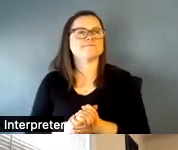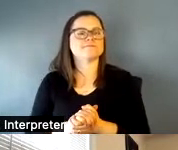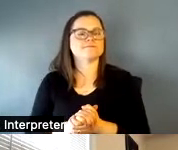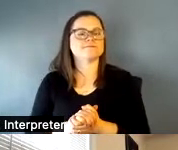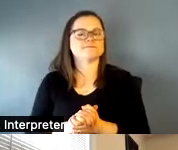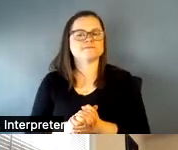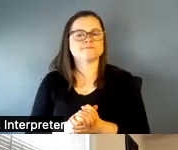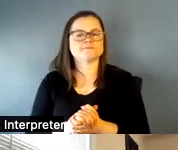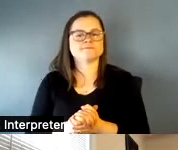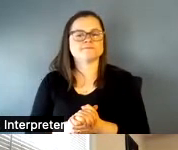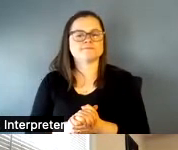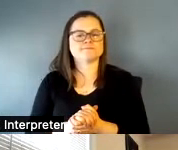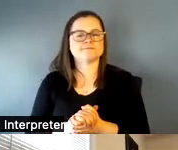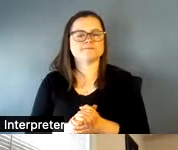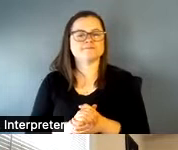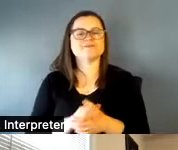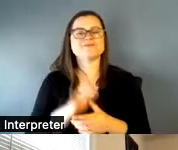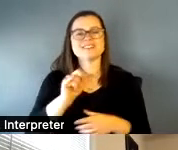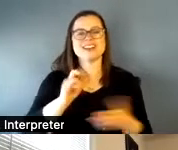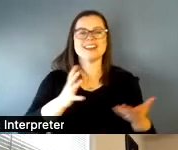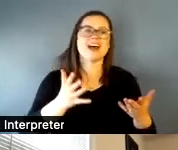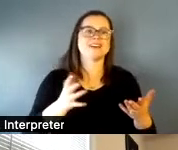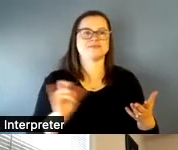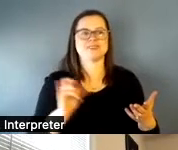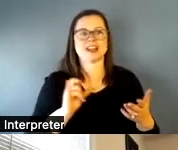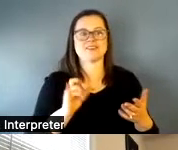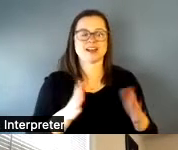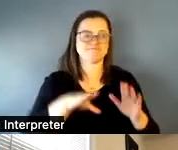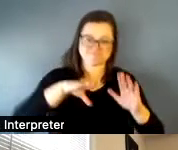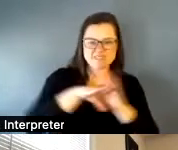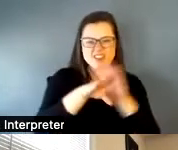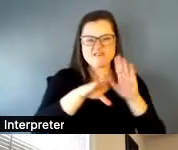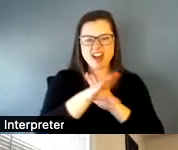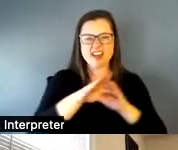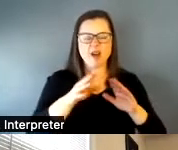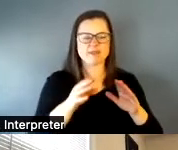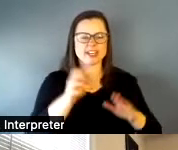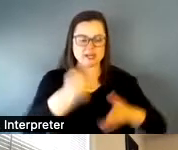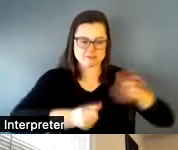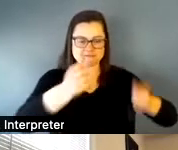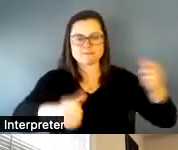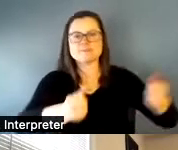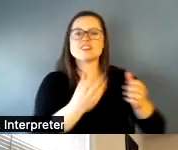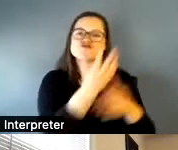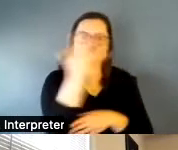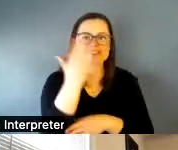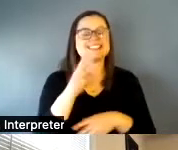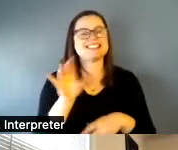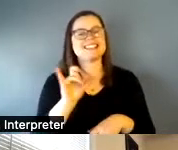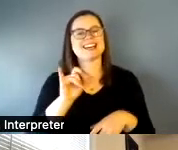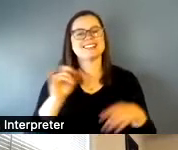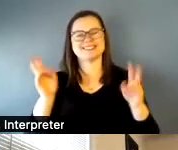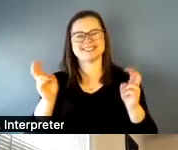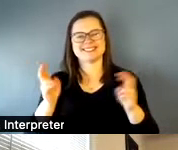kind of landscaped horticultural elements of our land as being as kind of imported